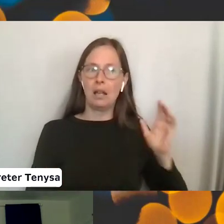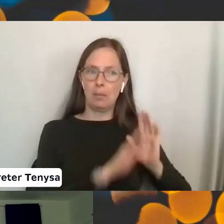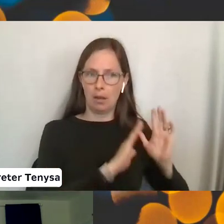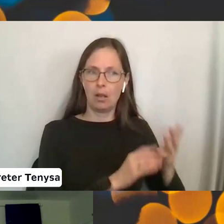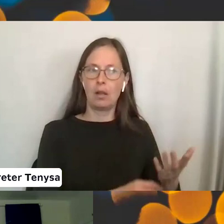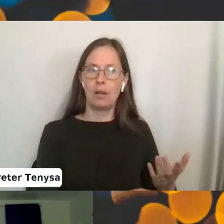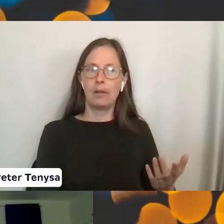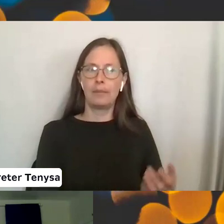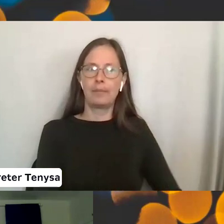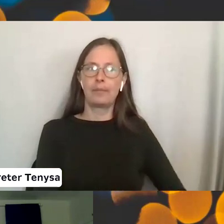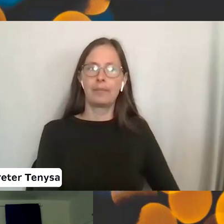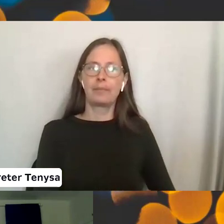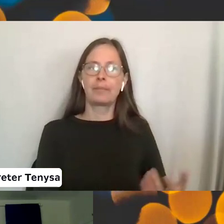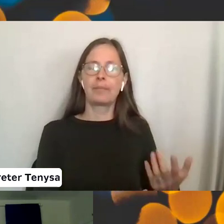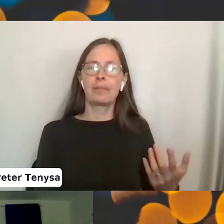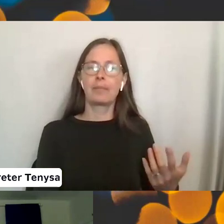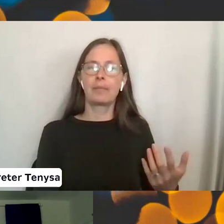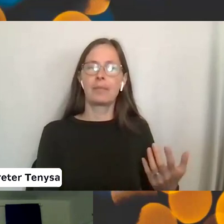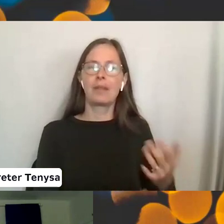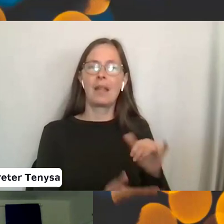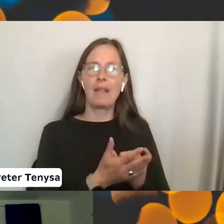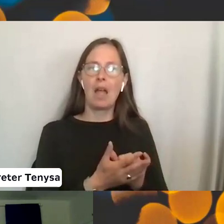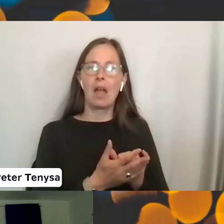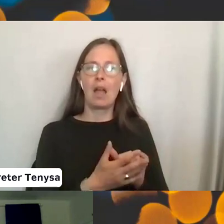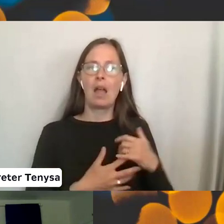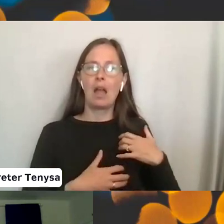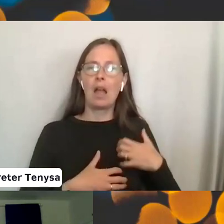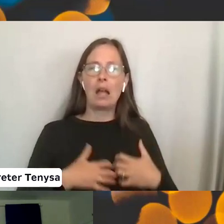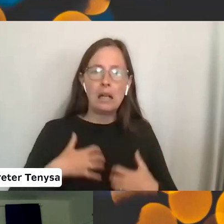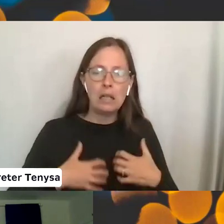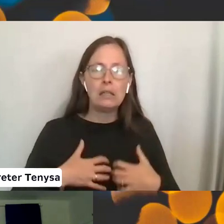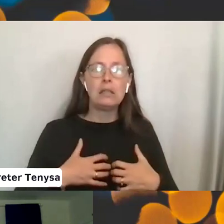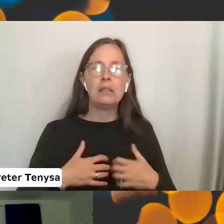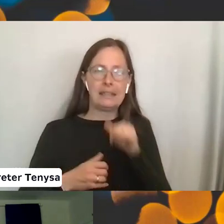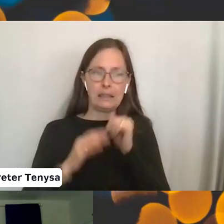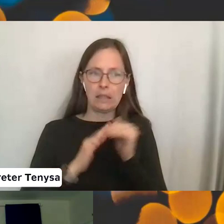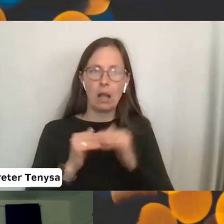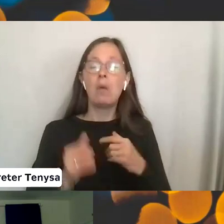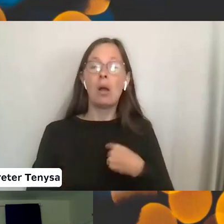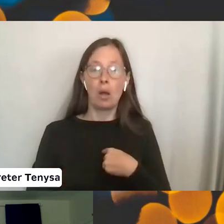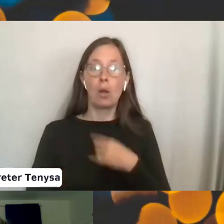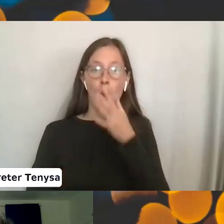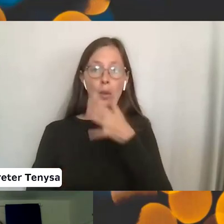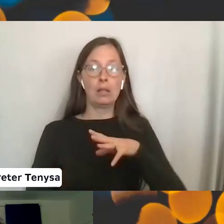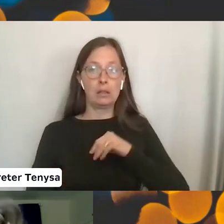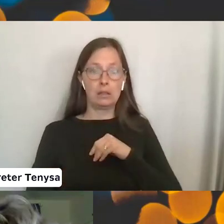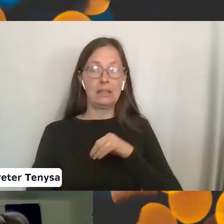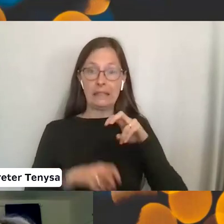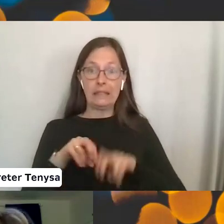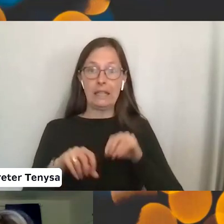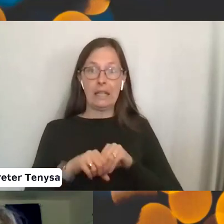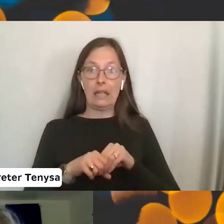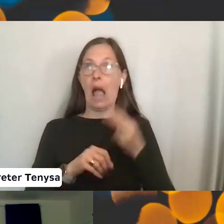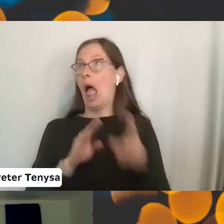But the discomfort, I will sit in the hell I know rather than